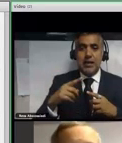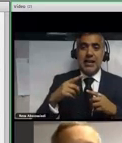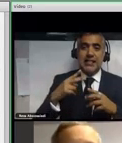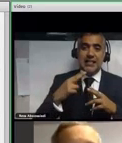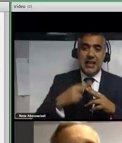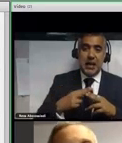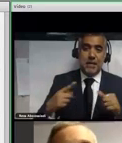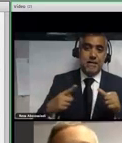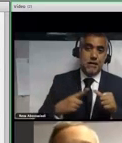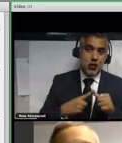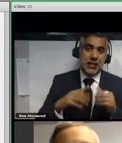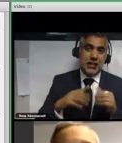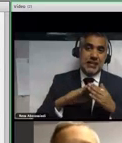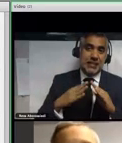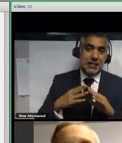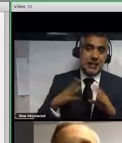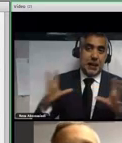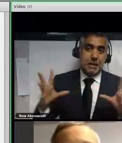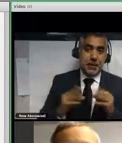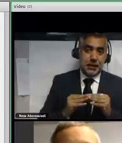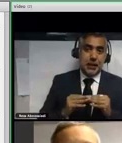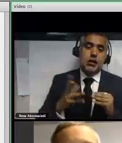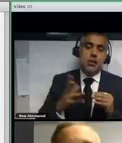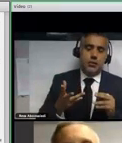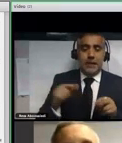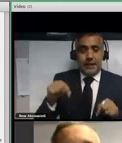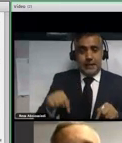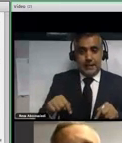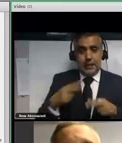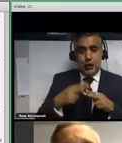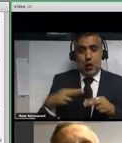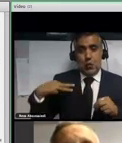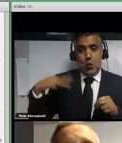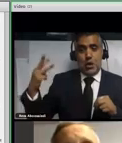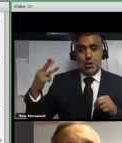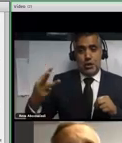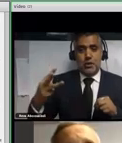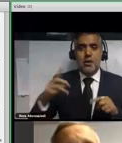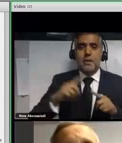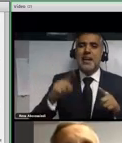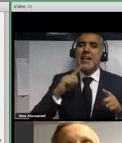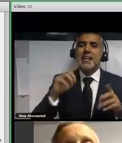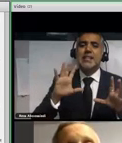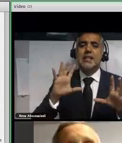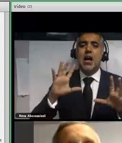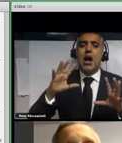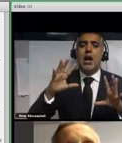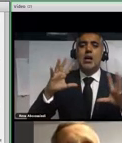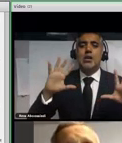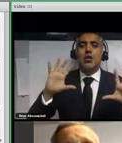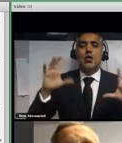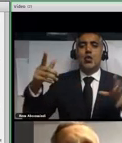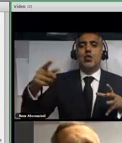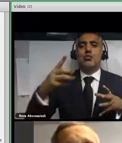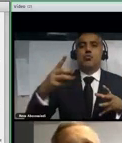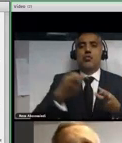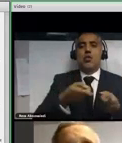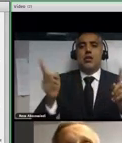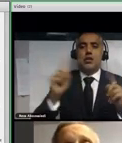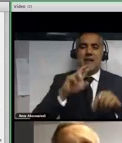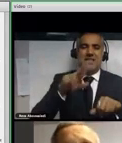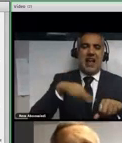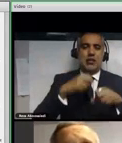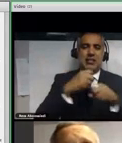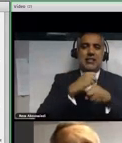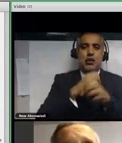first city they meet in, which was Washington, so it's called the Washington Group. But it's really a collection of national statistical offices from